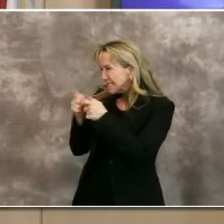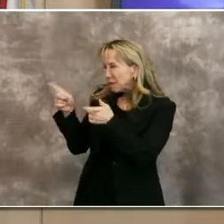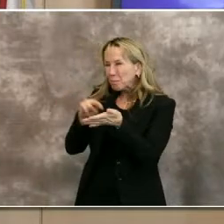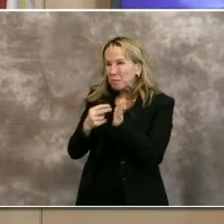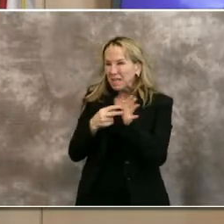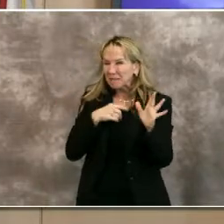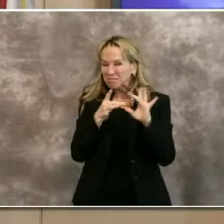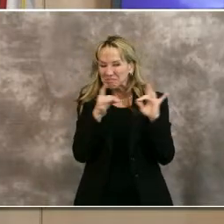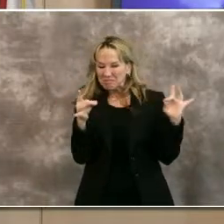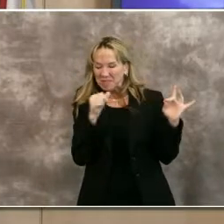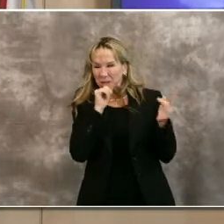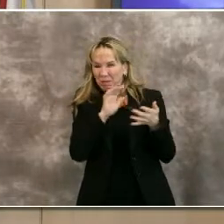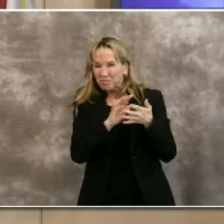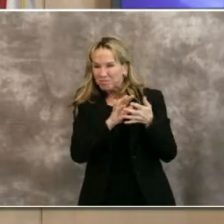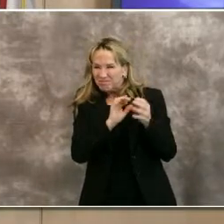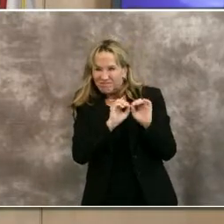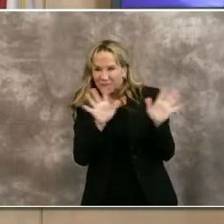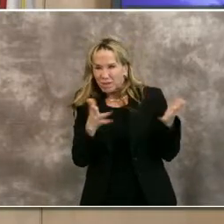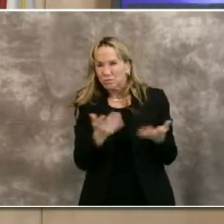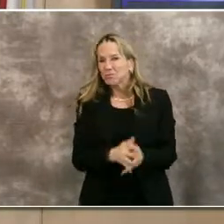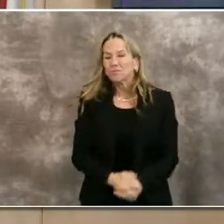All right, Dr. Wooten will respond.